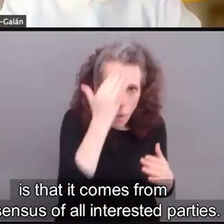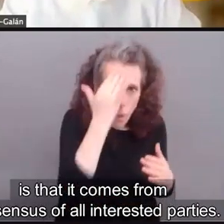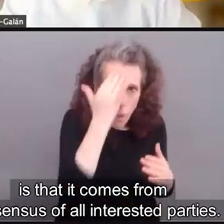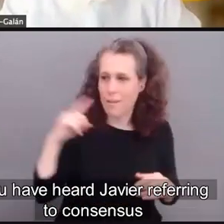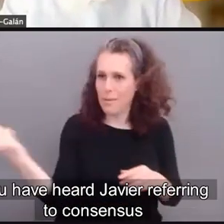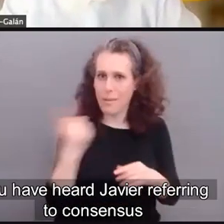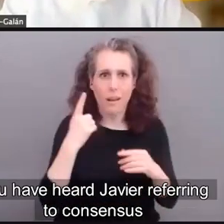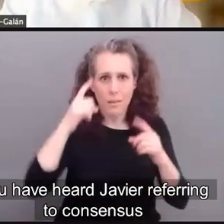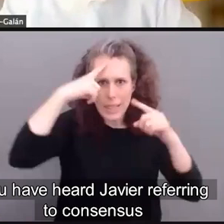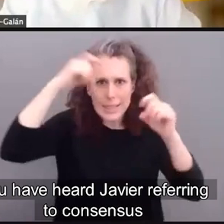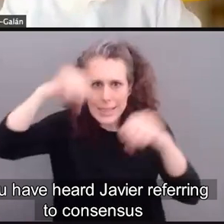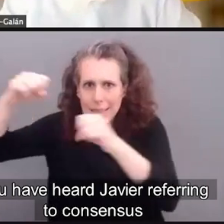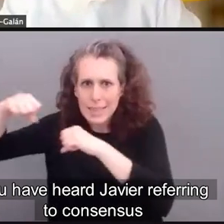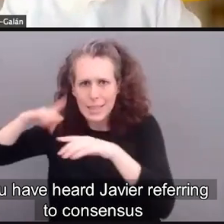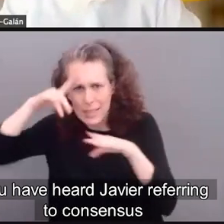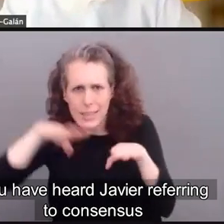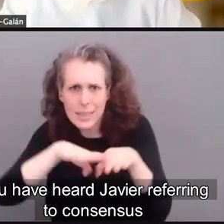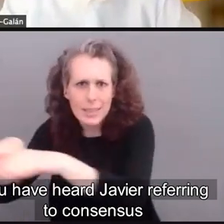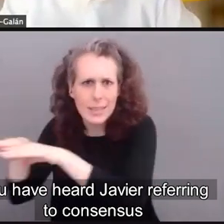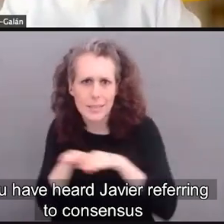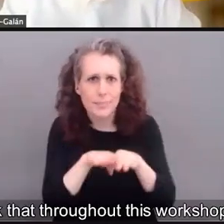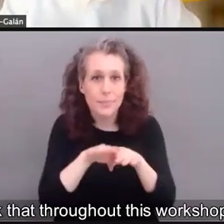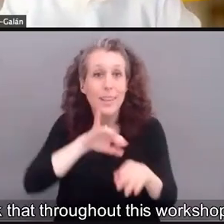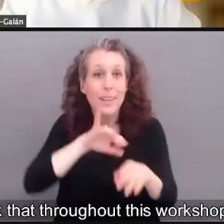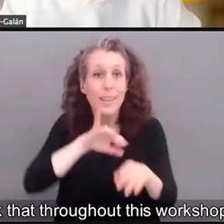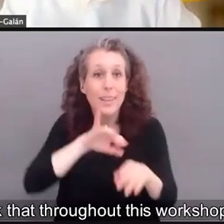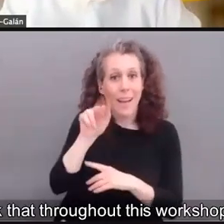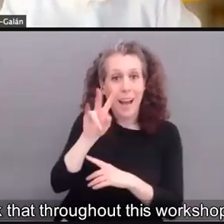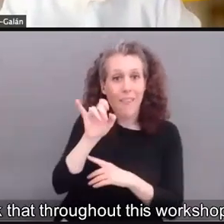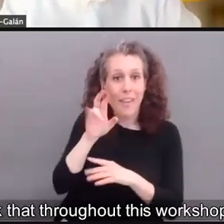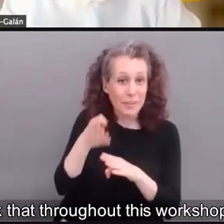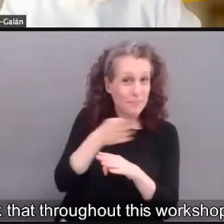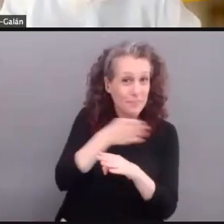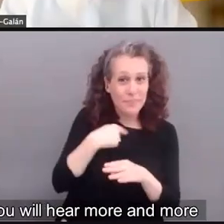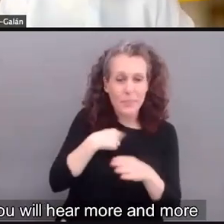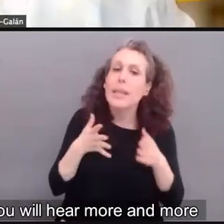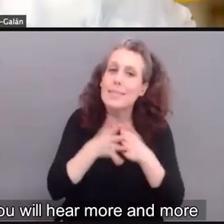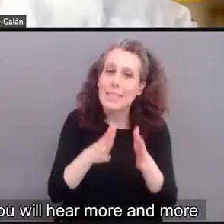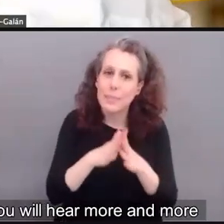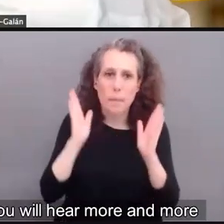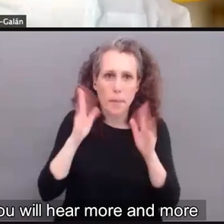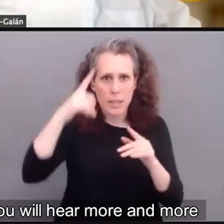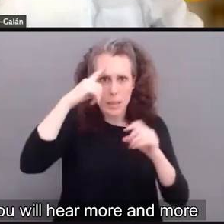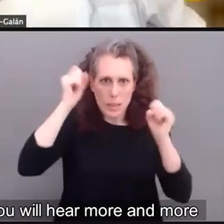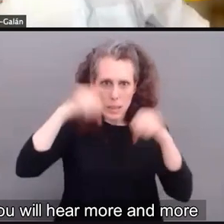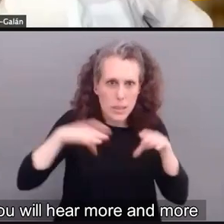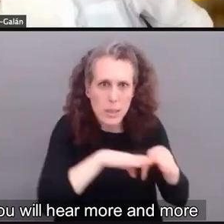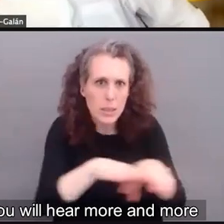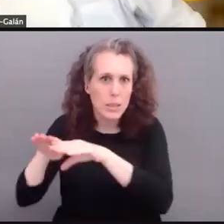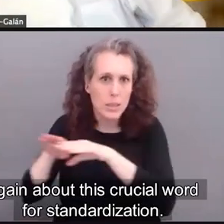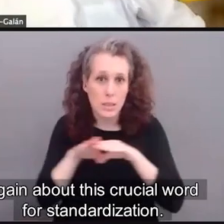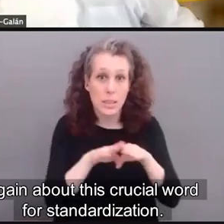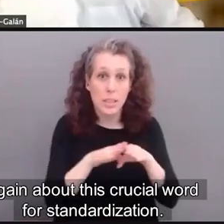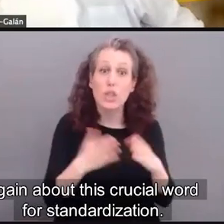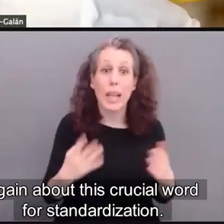interested parties. You have heard Javier referring to consensus, and I think that throughout this workshop, you will hear more and more again